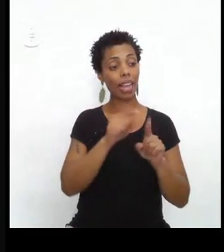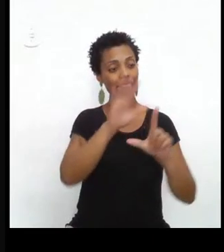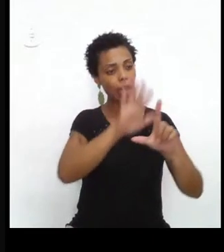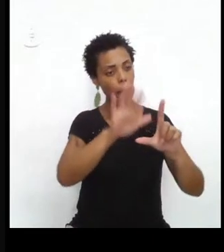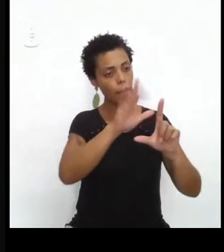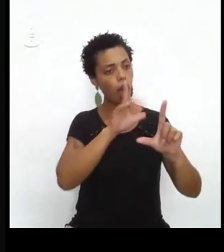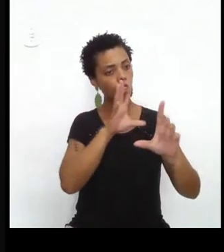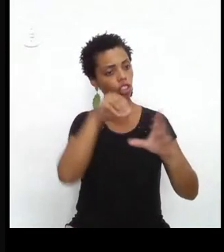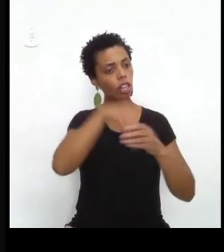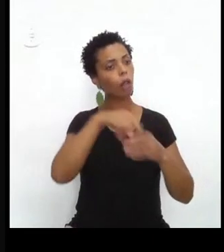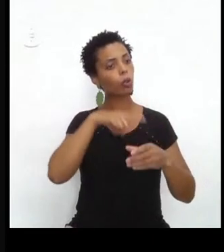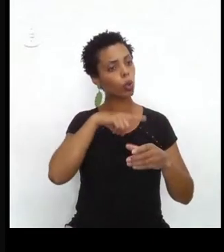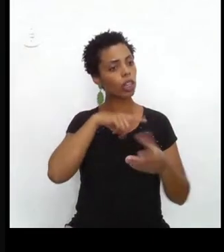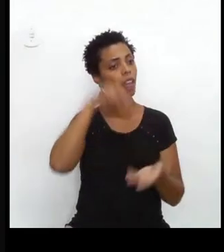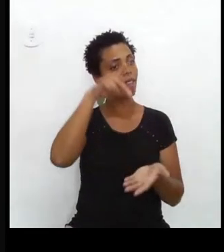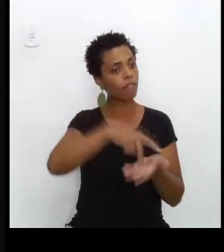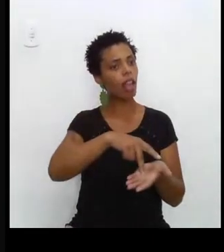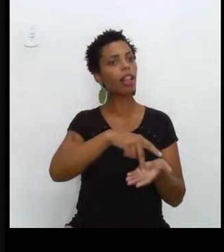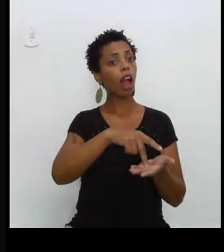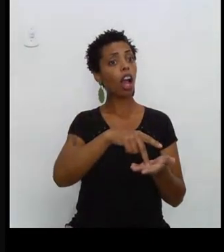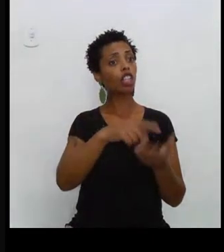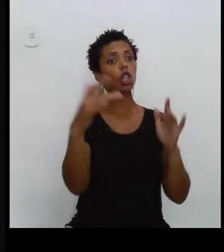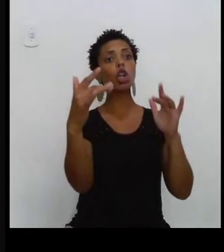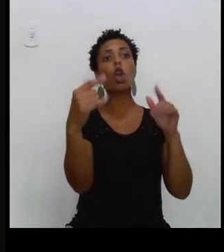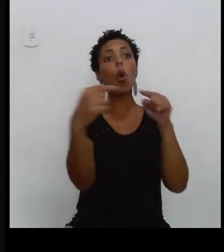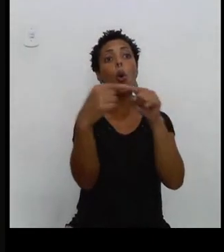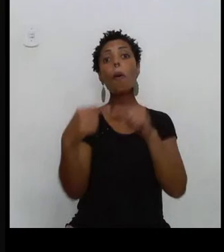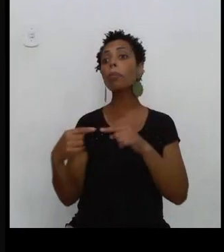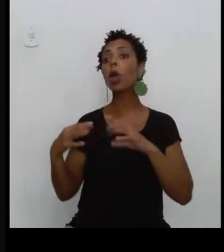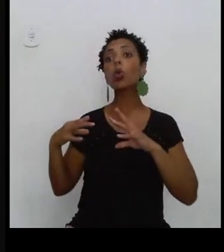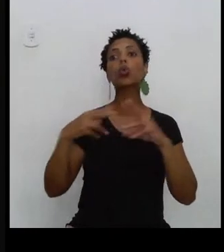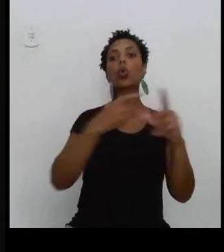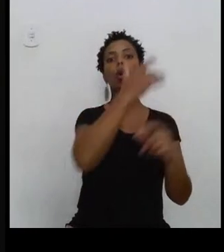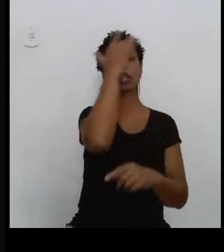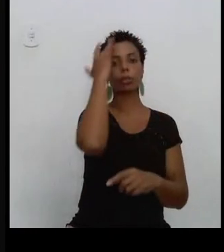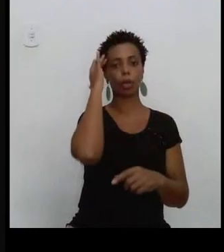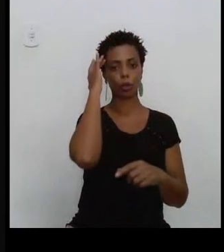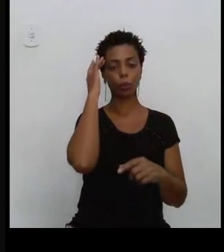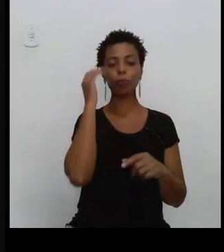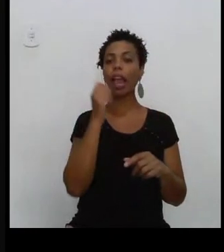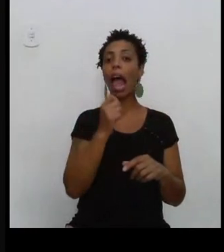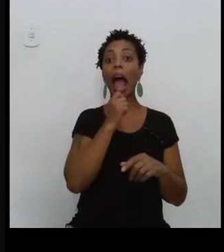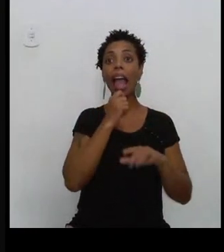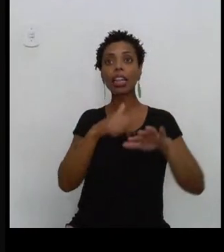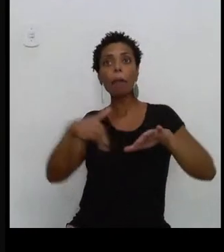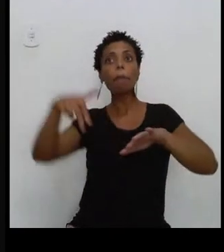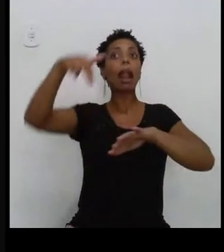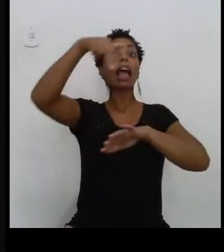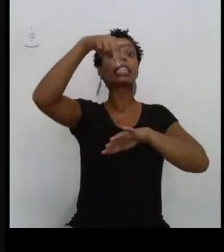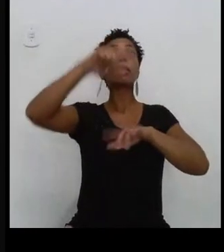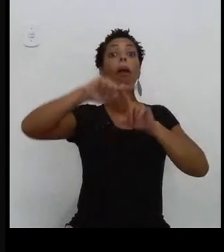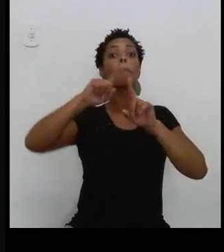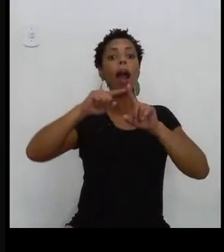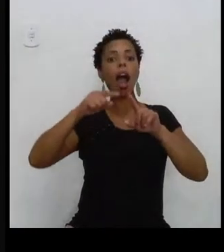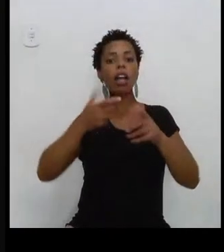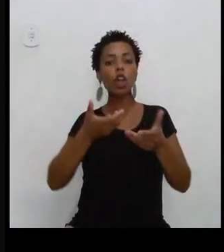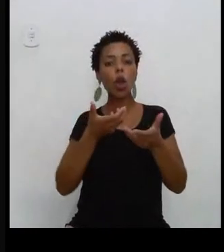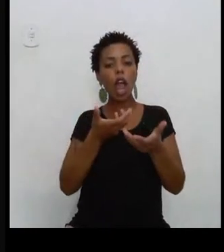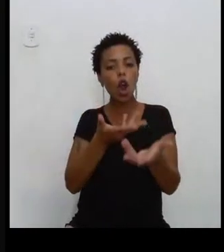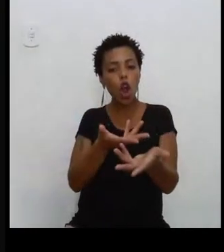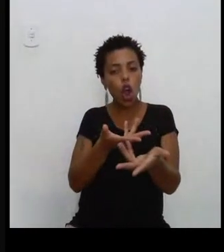se for em destaque flor o impacto tivesse shower o desbloqueio Android destaque